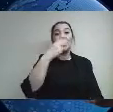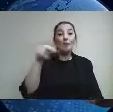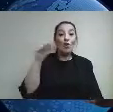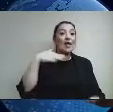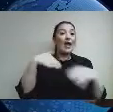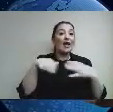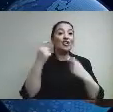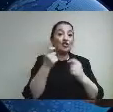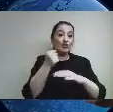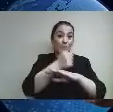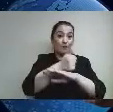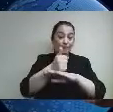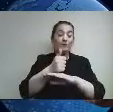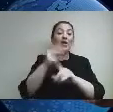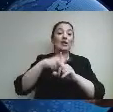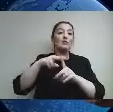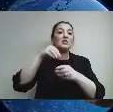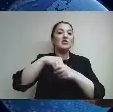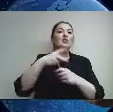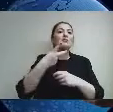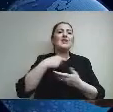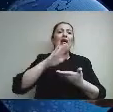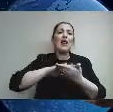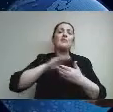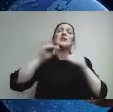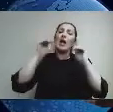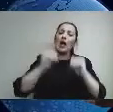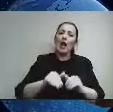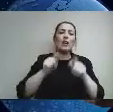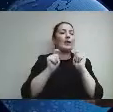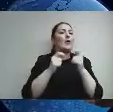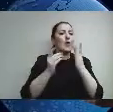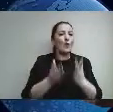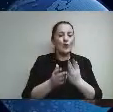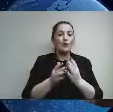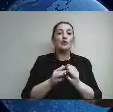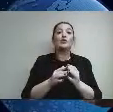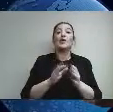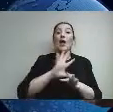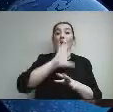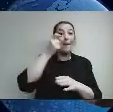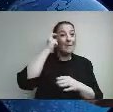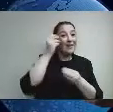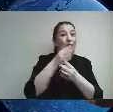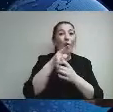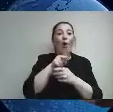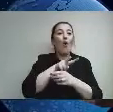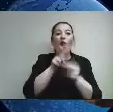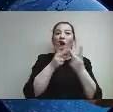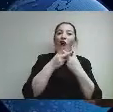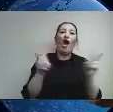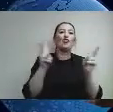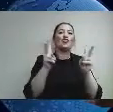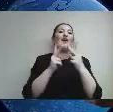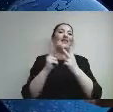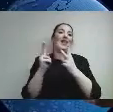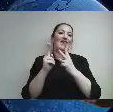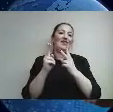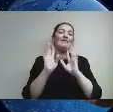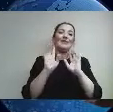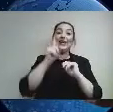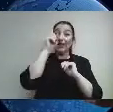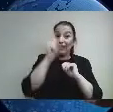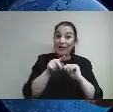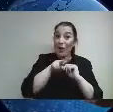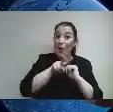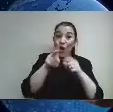disabled individuals can join the workforce. And here we first do that by creating awareness. We ensure their employment, and